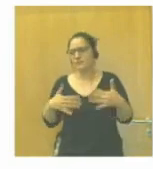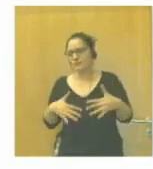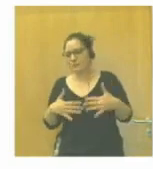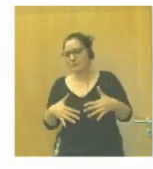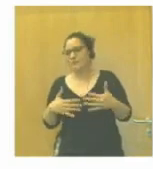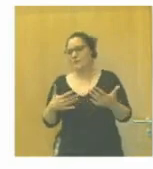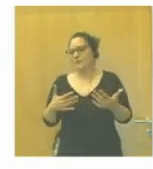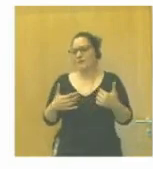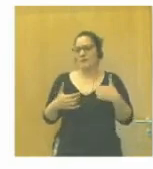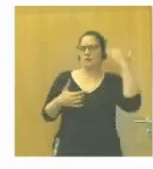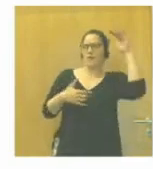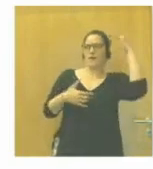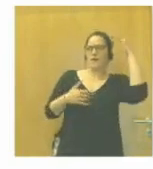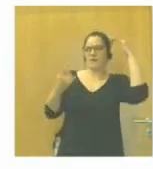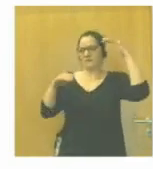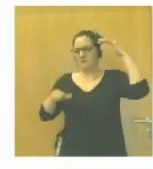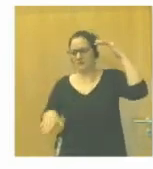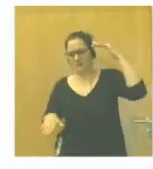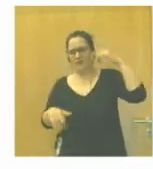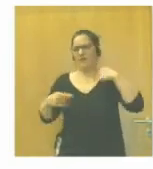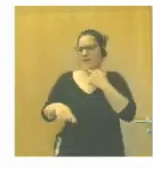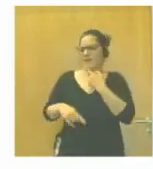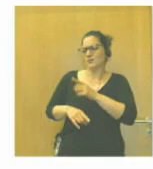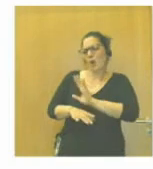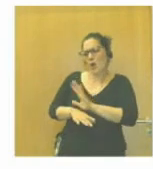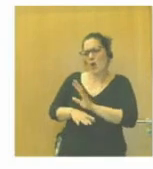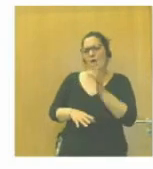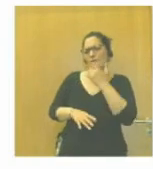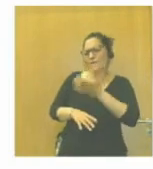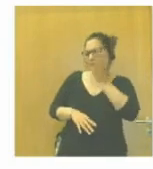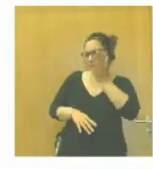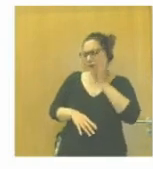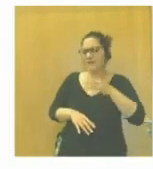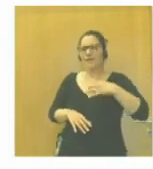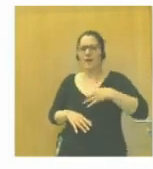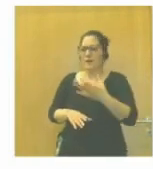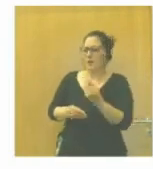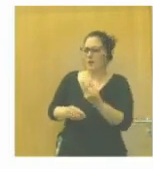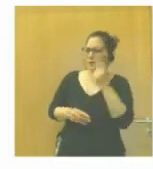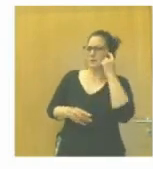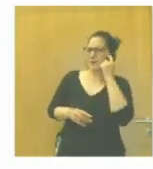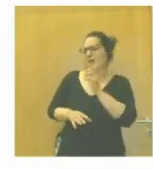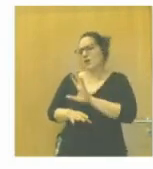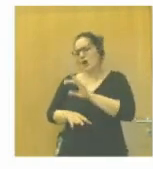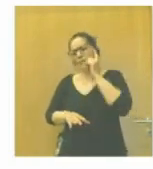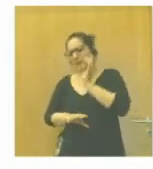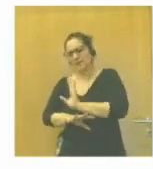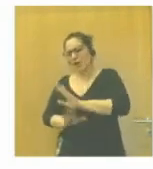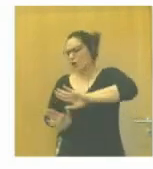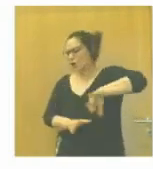kill yourself over that? Right? We kind of have this knee jerk reaction to say things that is not very empathic. It's very